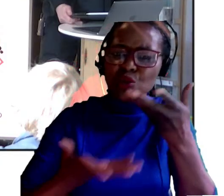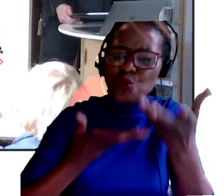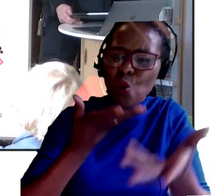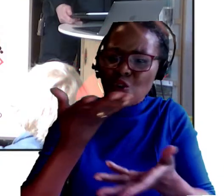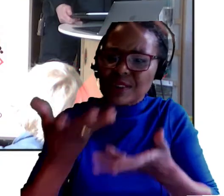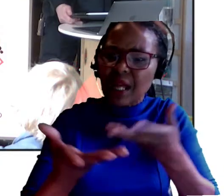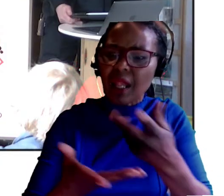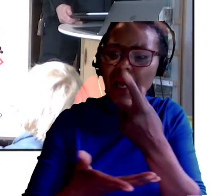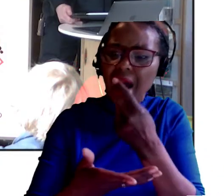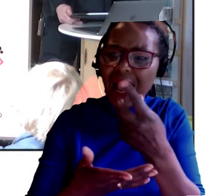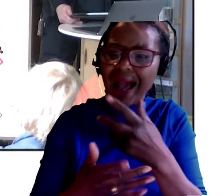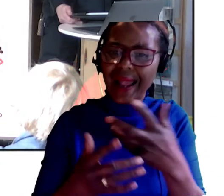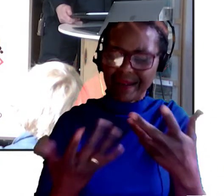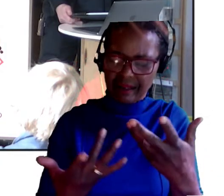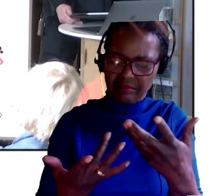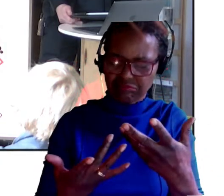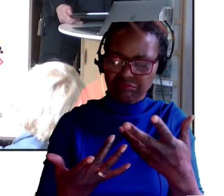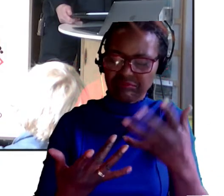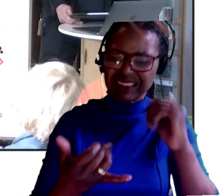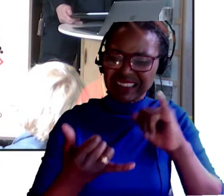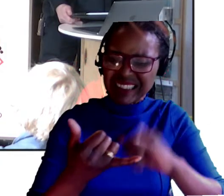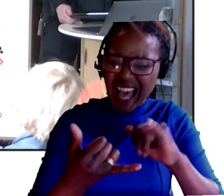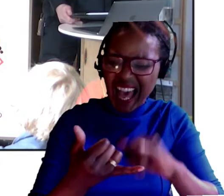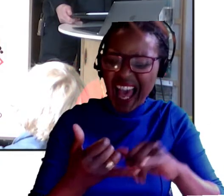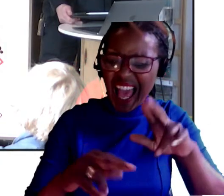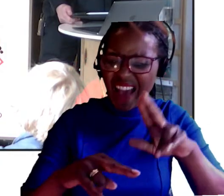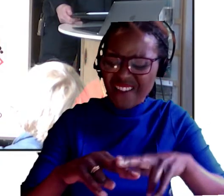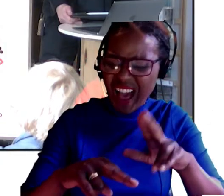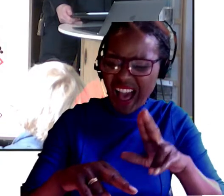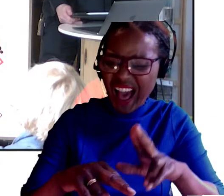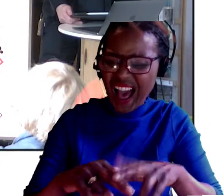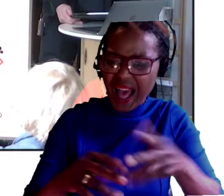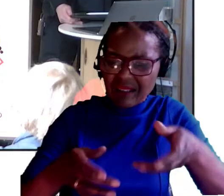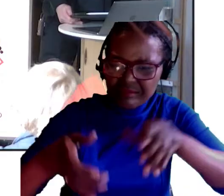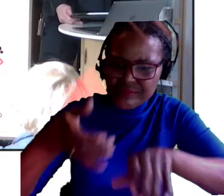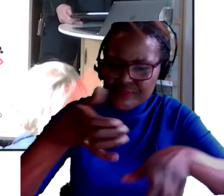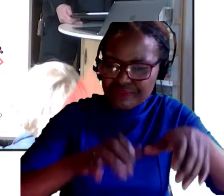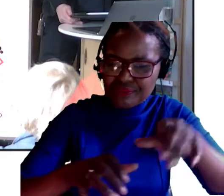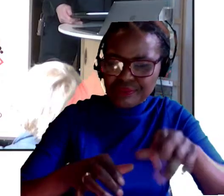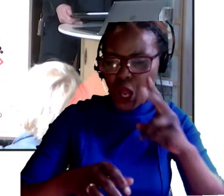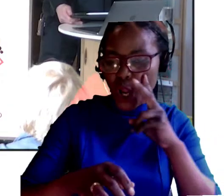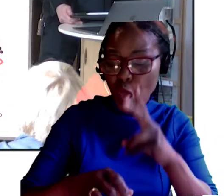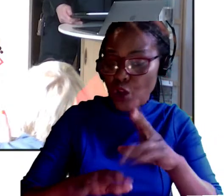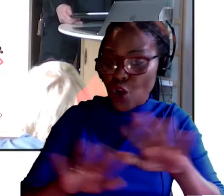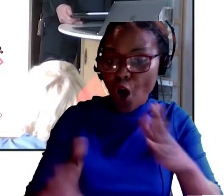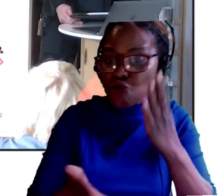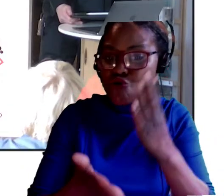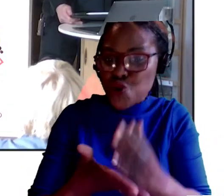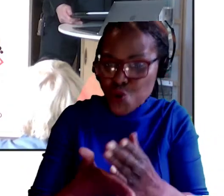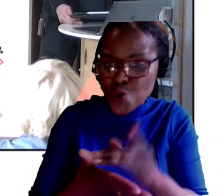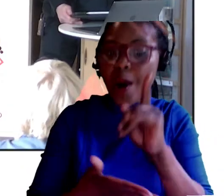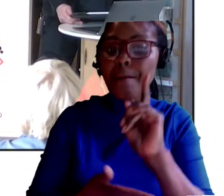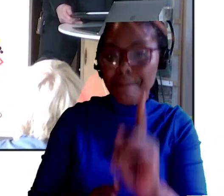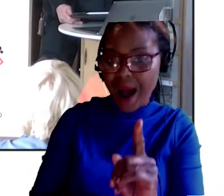fictional technologies seem not merely convincing, but emotionally true. Please join me in giving a very warm welcome to Tim.